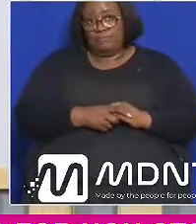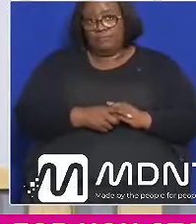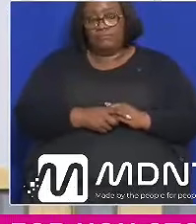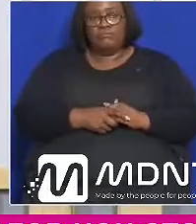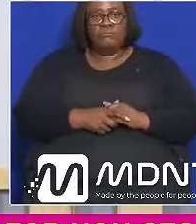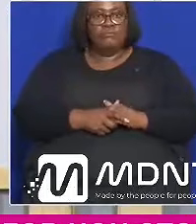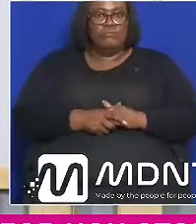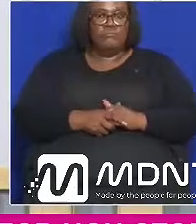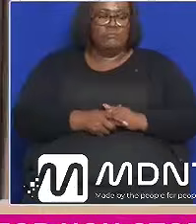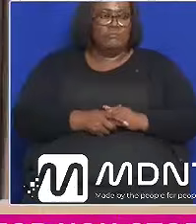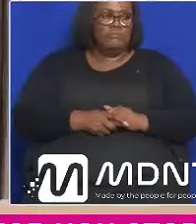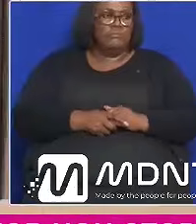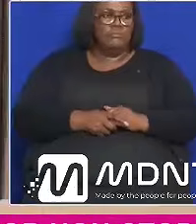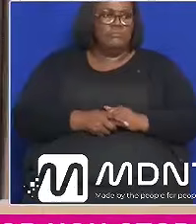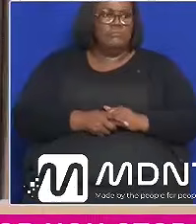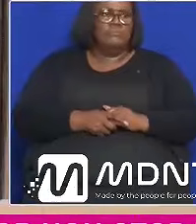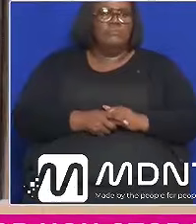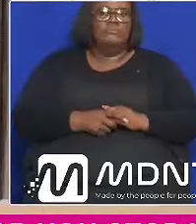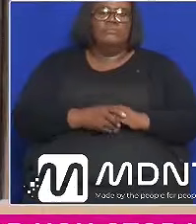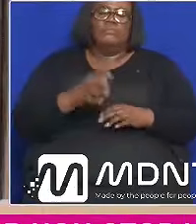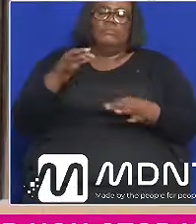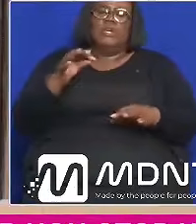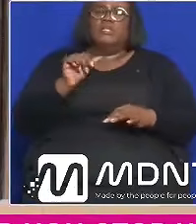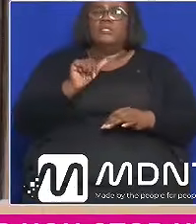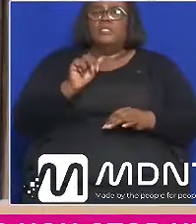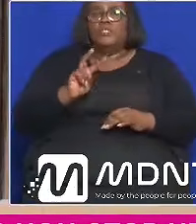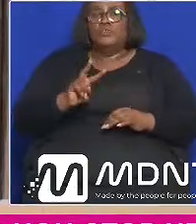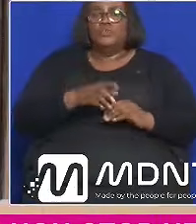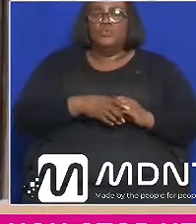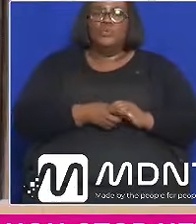If we turn to page 62,